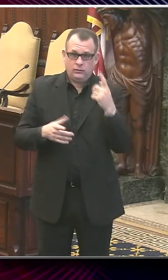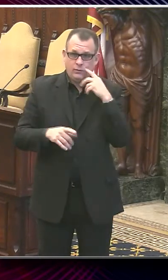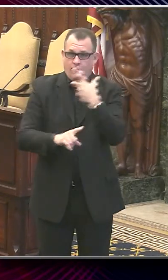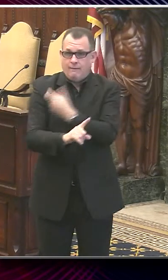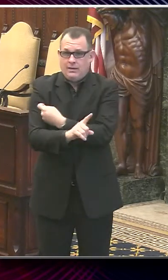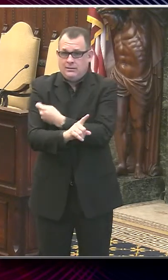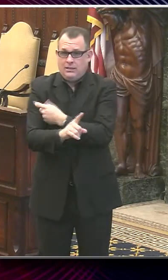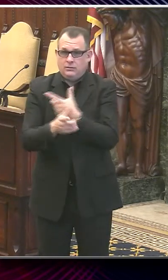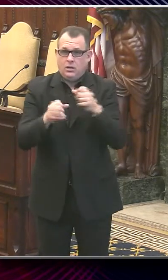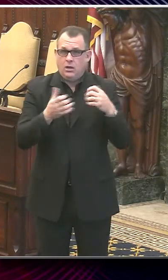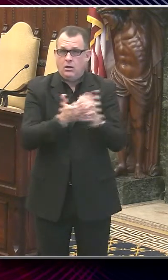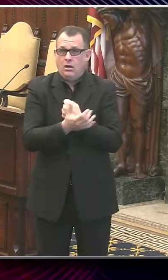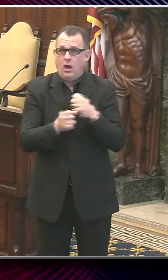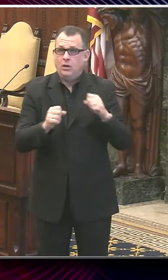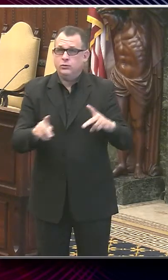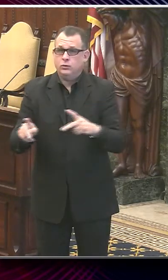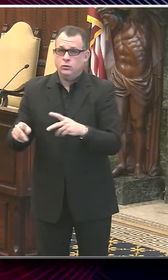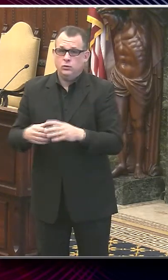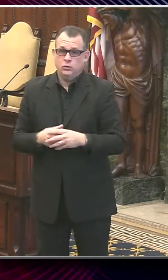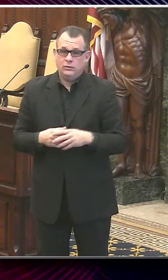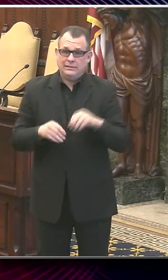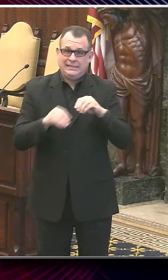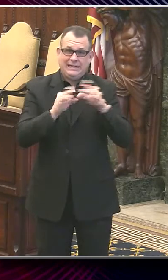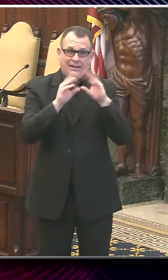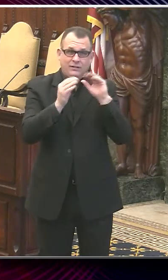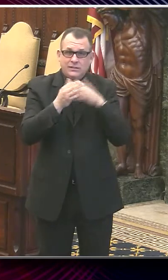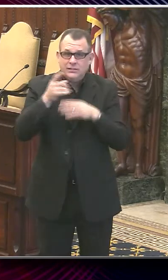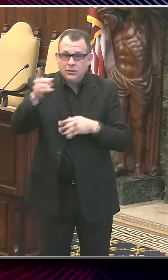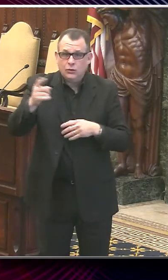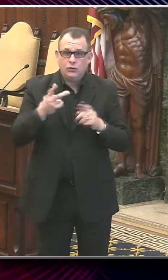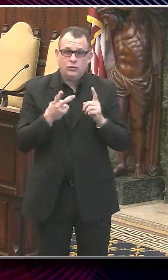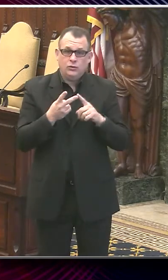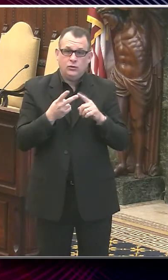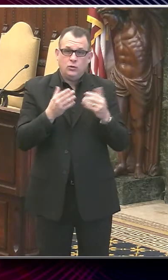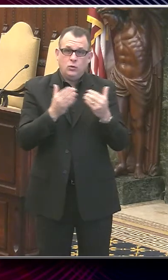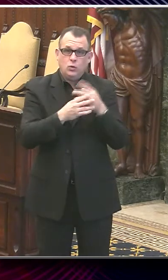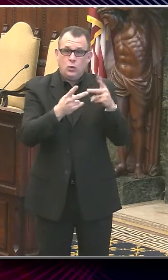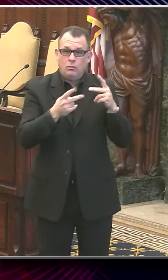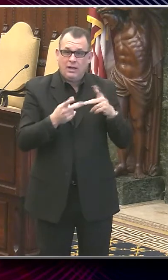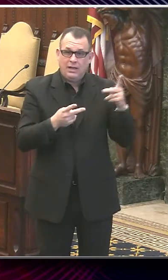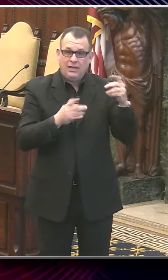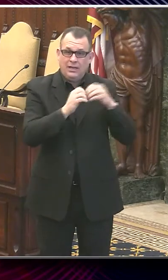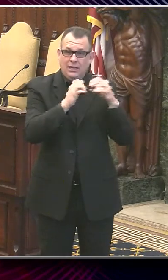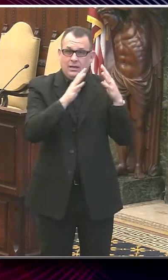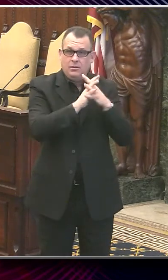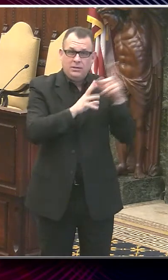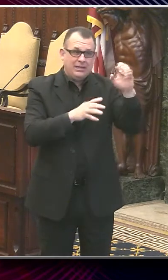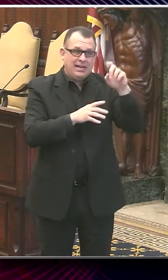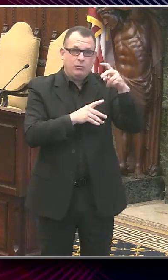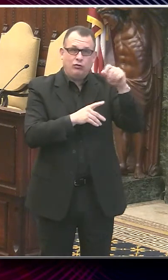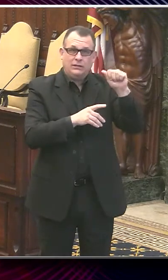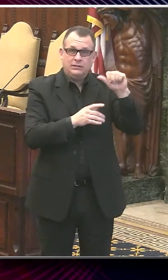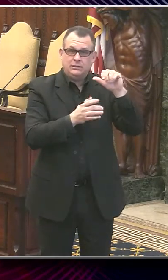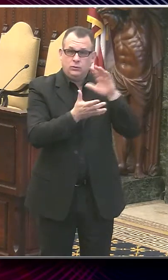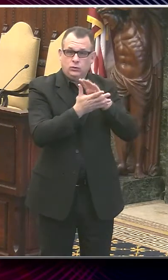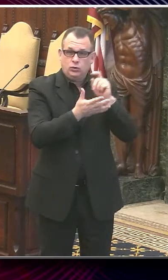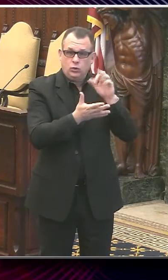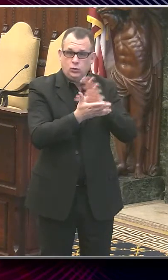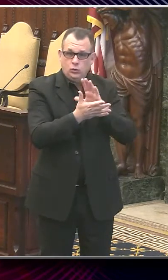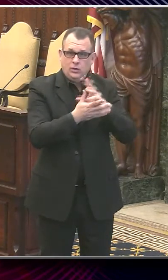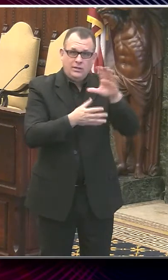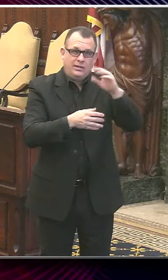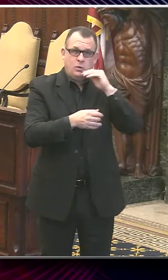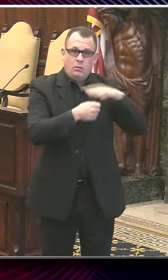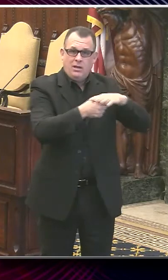opportunities, including opportunities at the Convention Center, at the new site that's going to be at Esperanza, as well as the neighborhood clinics, as many opportunities as we are